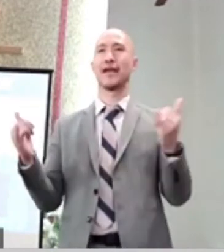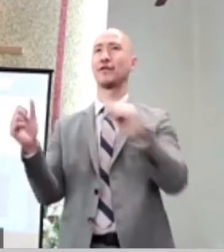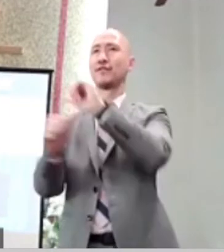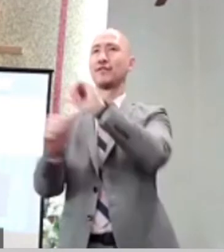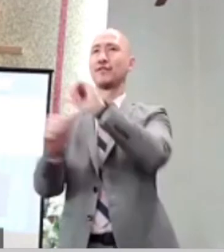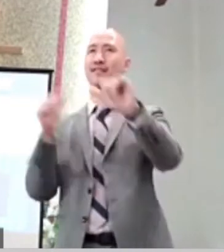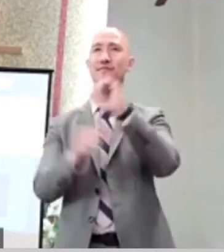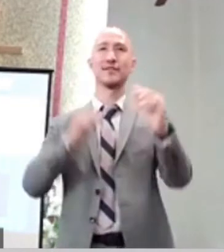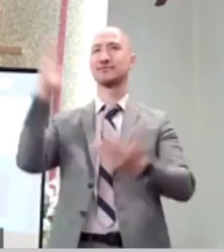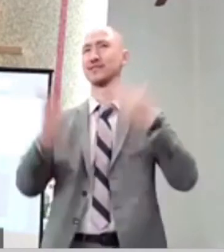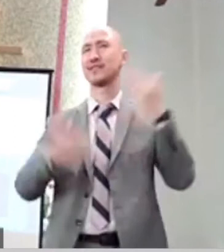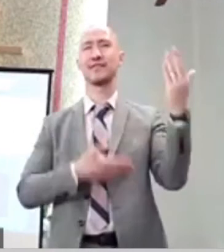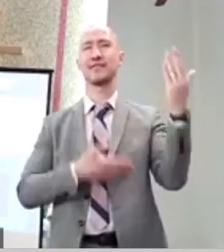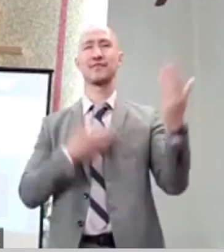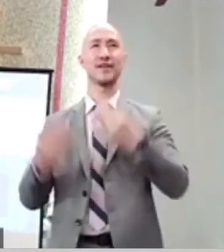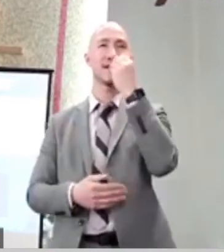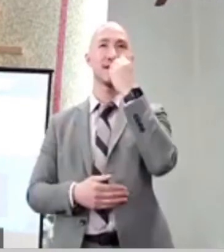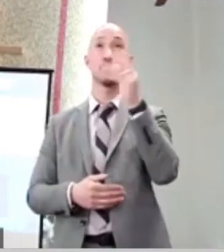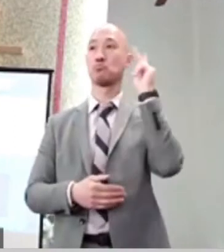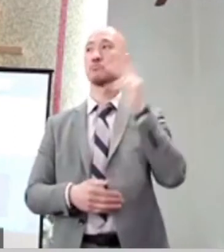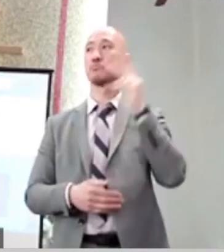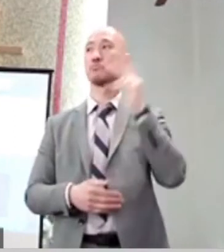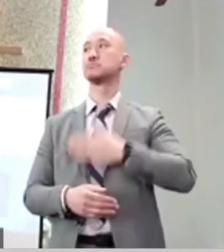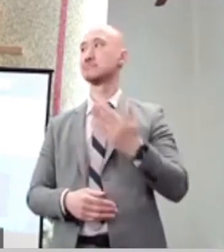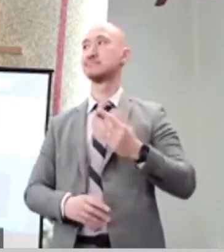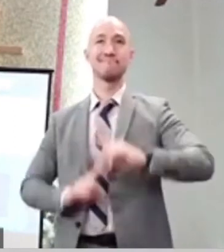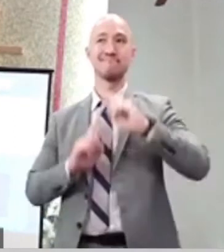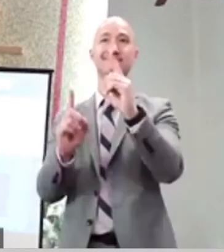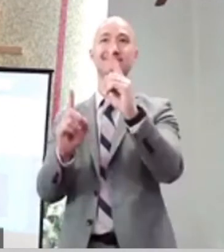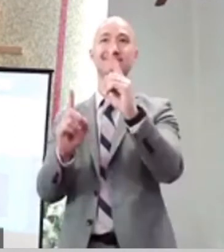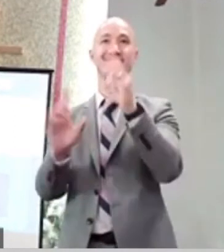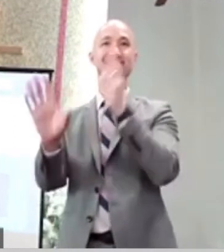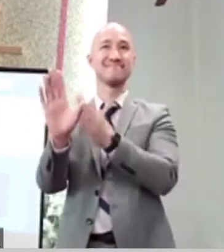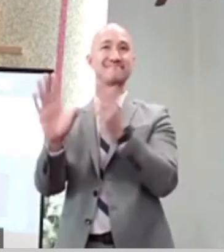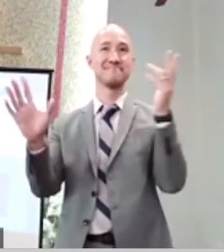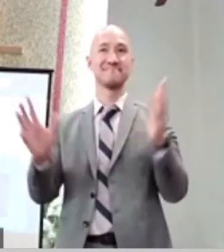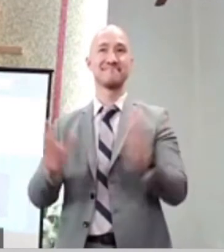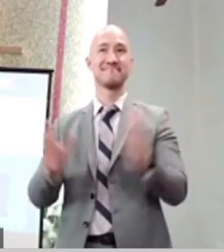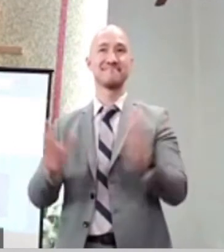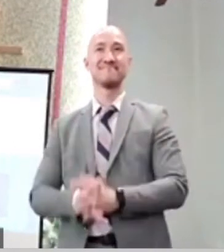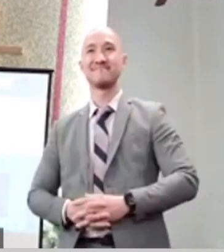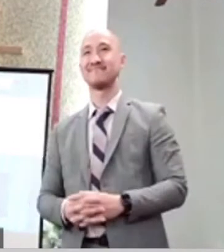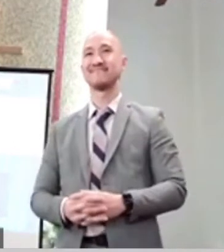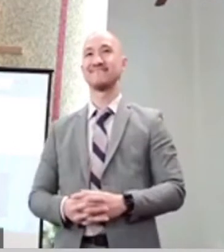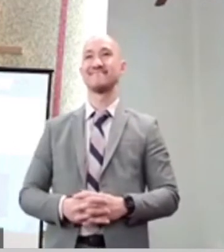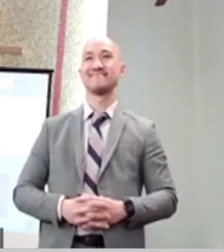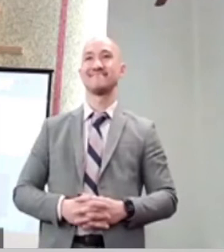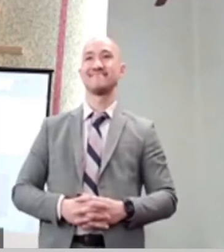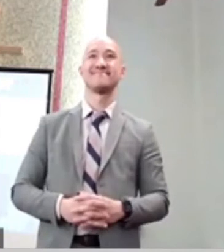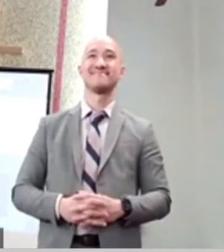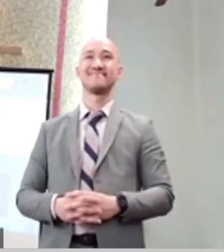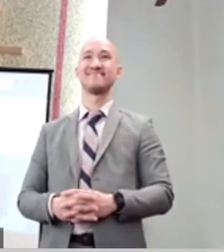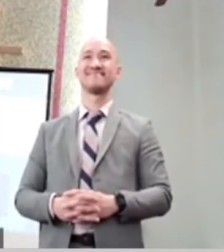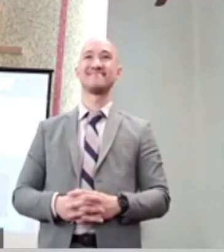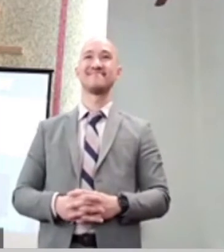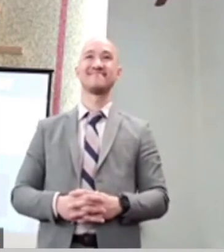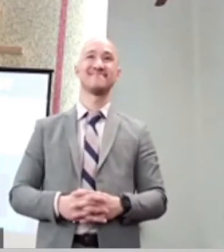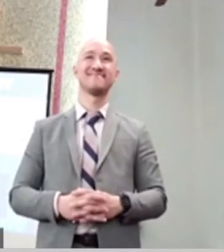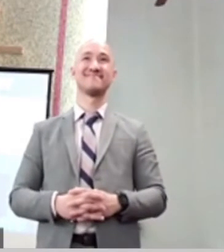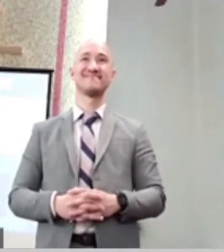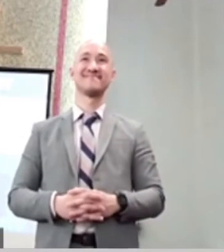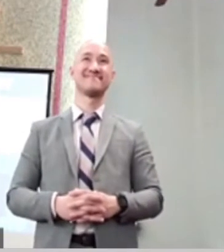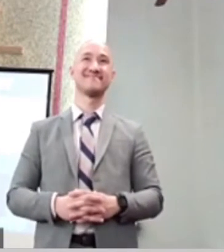hot dogs and they're inviting me to feast after feast, I was like, yo, this is my place. I'm good here. I'm a poor student. I